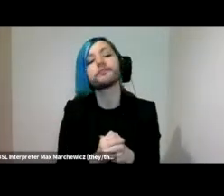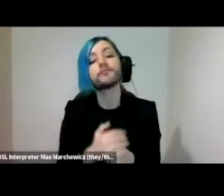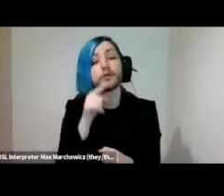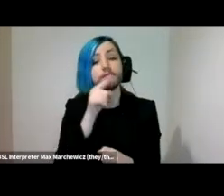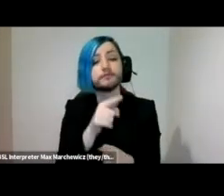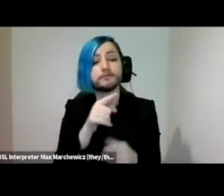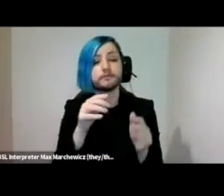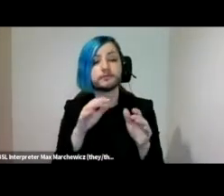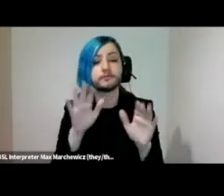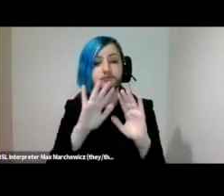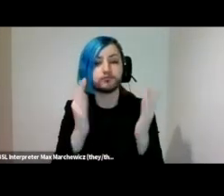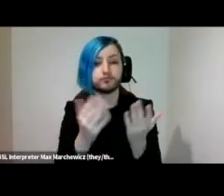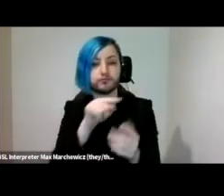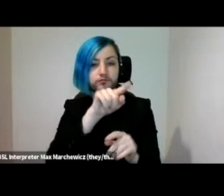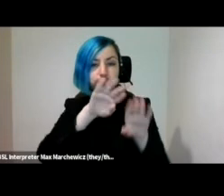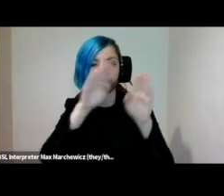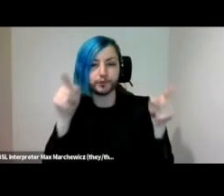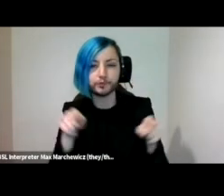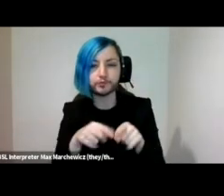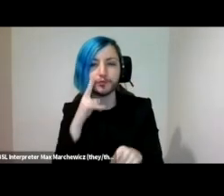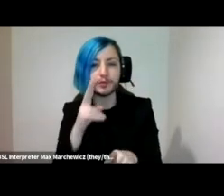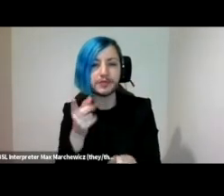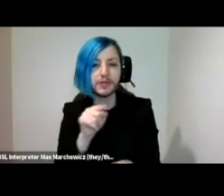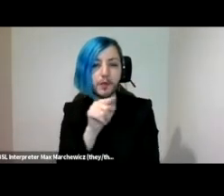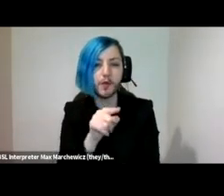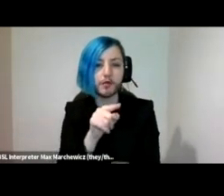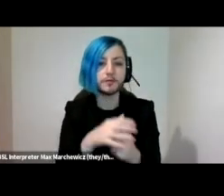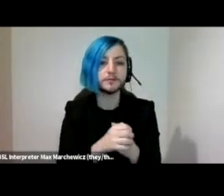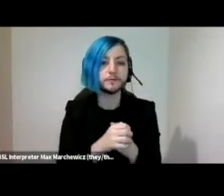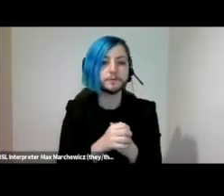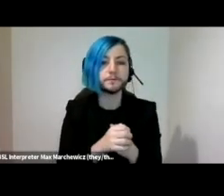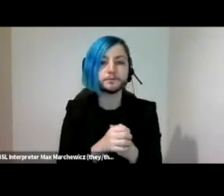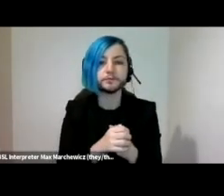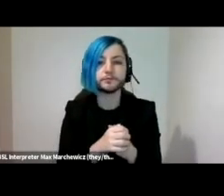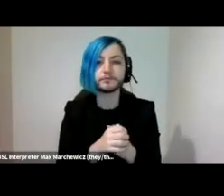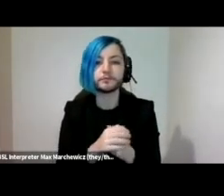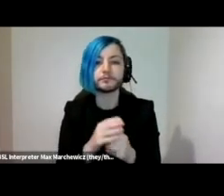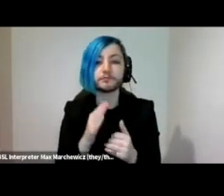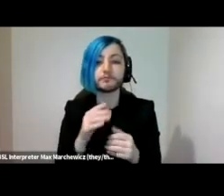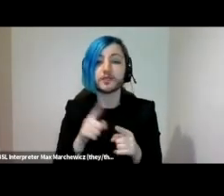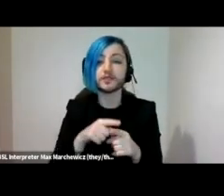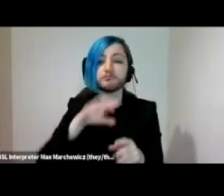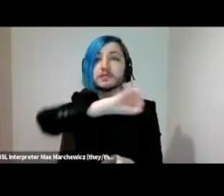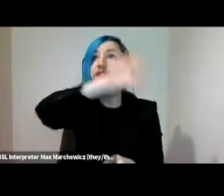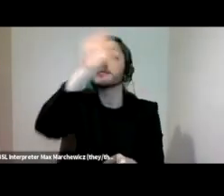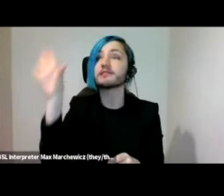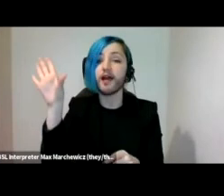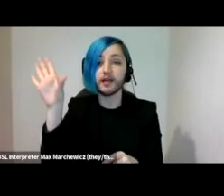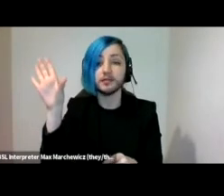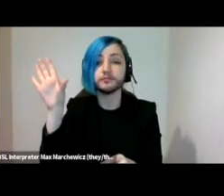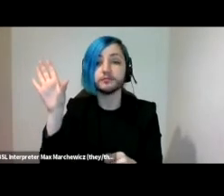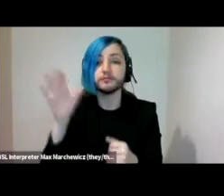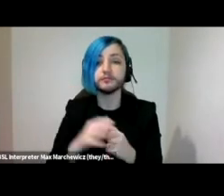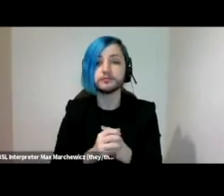here, what you can see are each of these lower plots is a picture of the sky. It's a model of the sky, sort